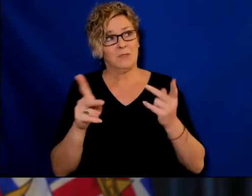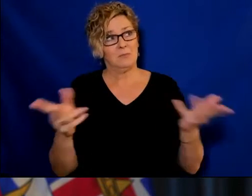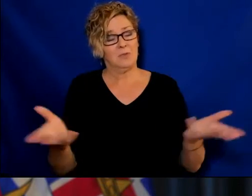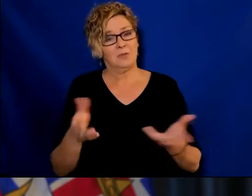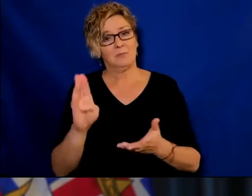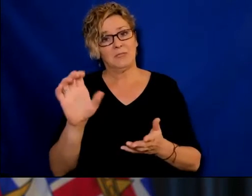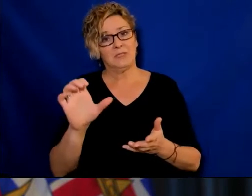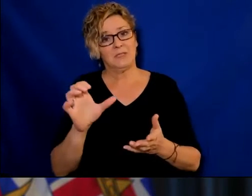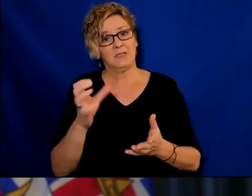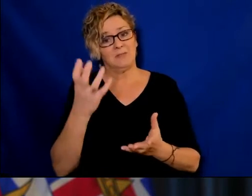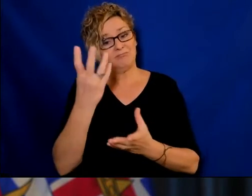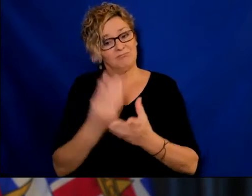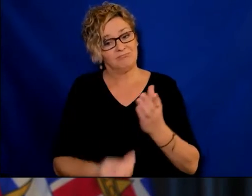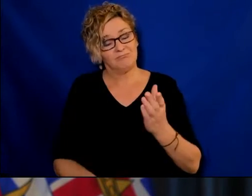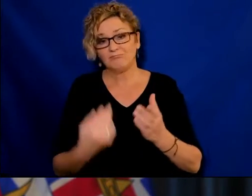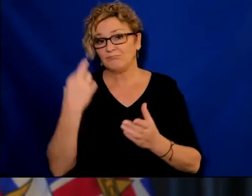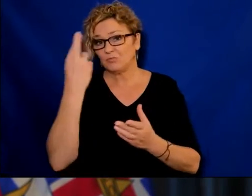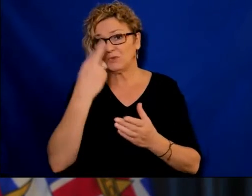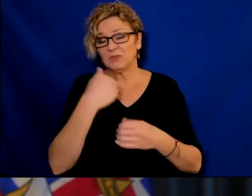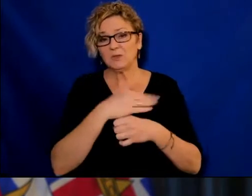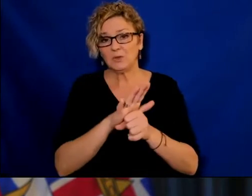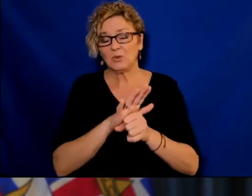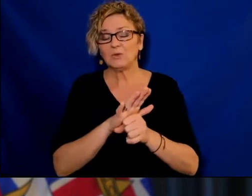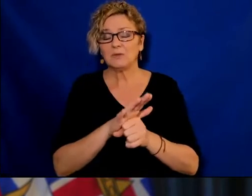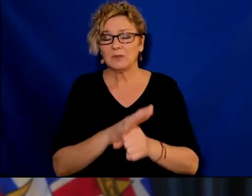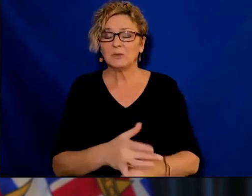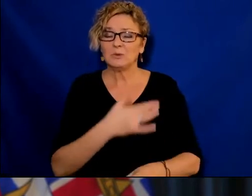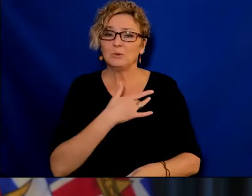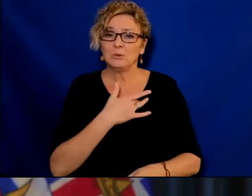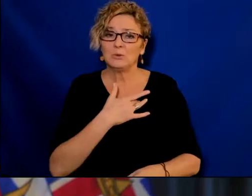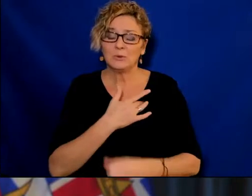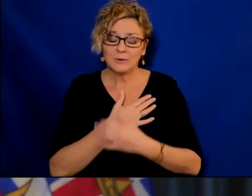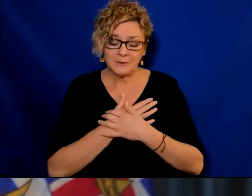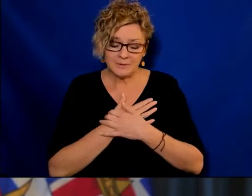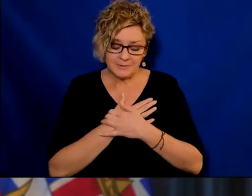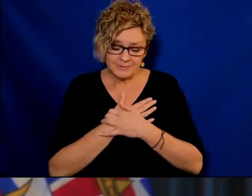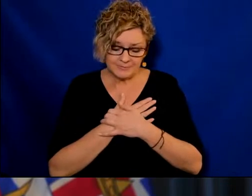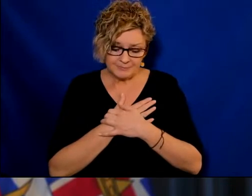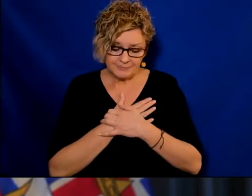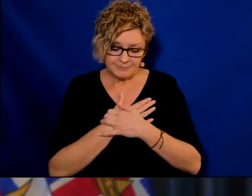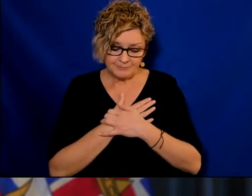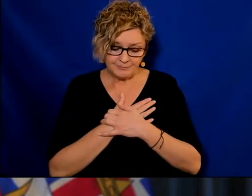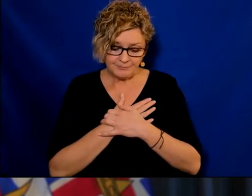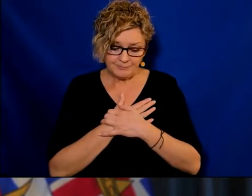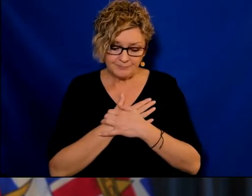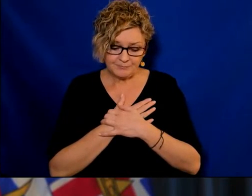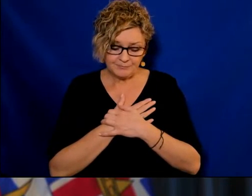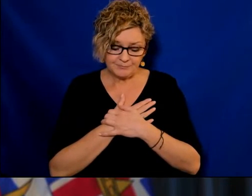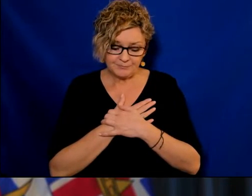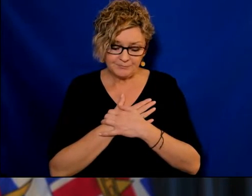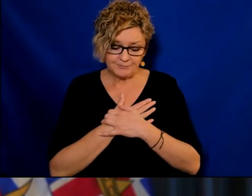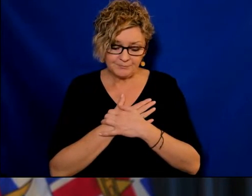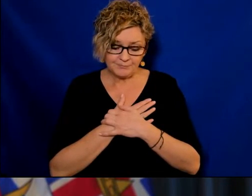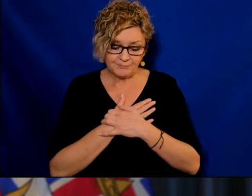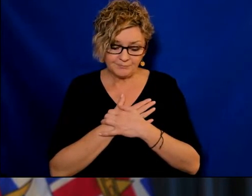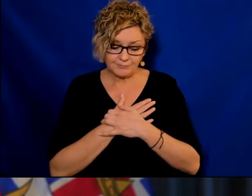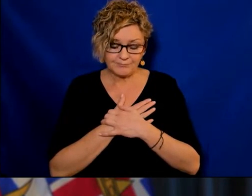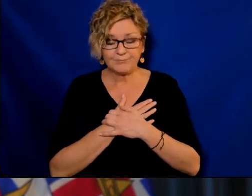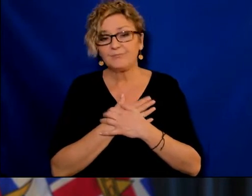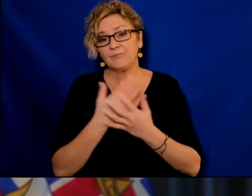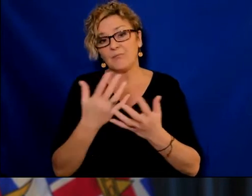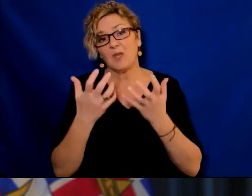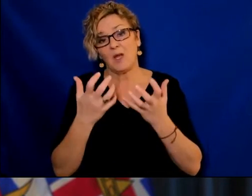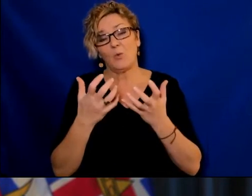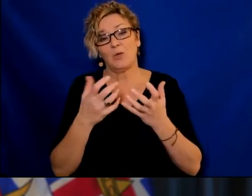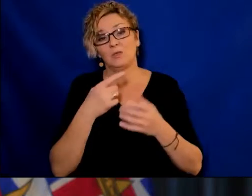I wanted to note a couple of things, and just to say, with respect to public health, the extraordinary work that's